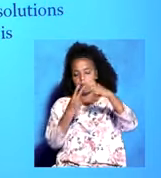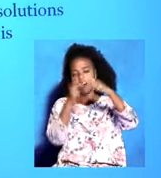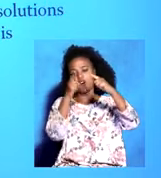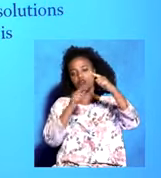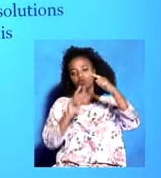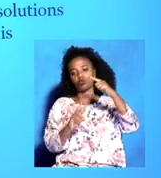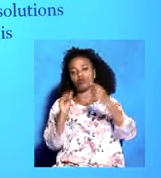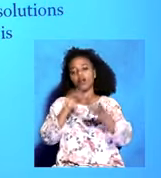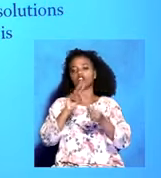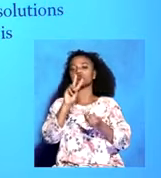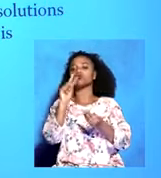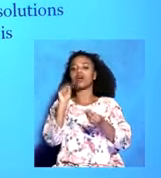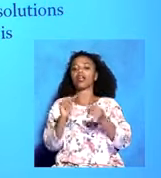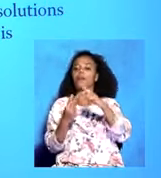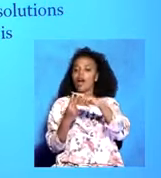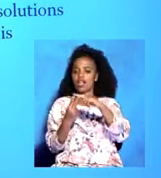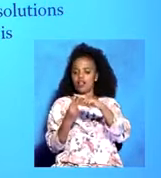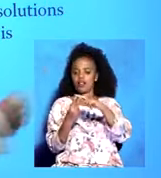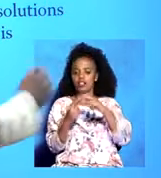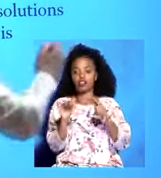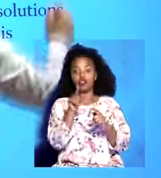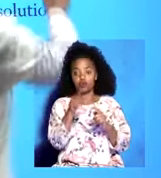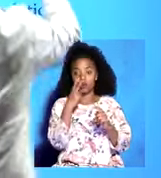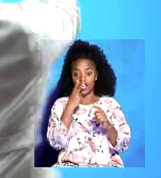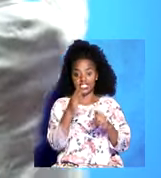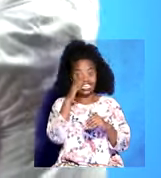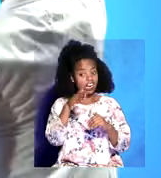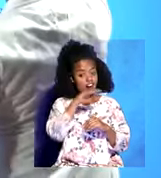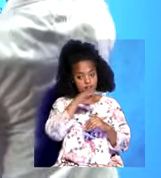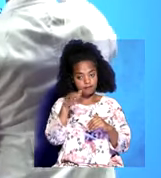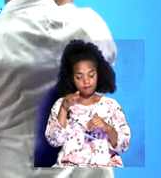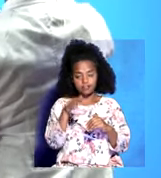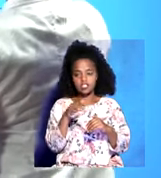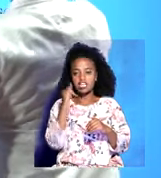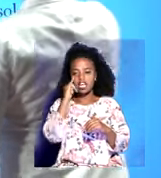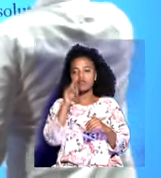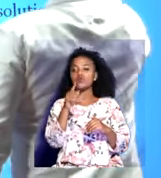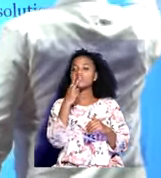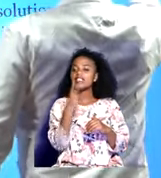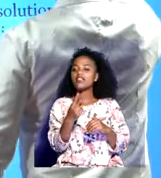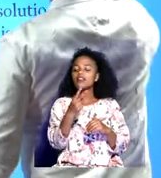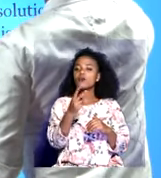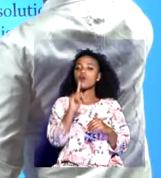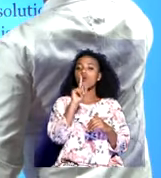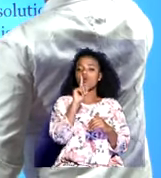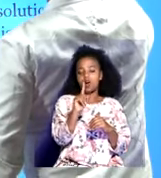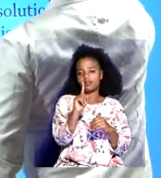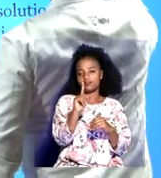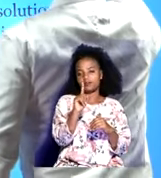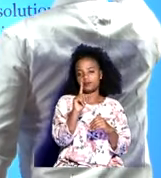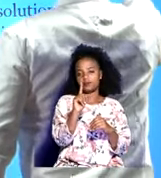plus 2n pi. You can see this graphically, by the way. If you see this one, we have